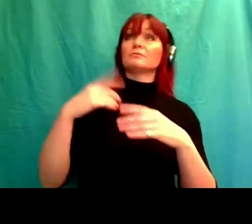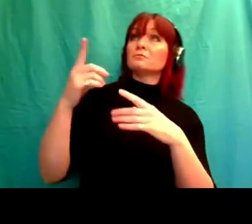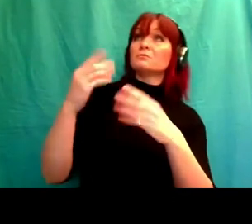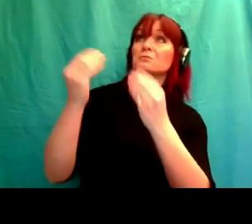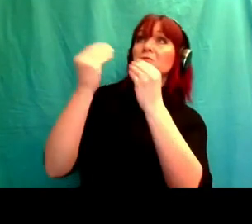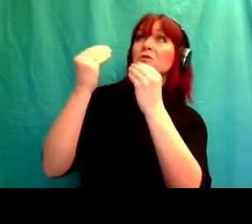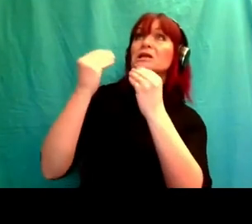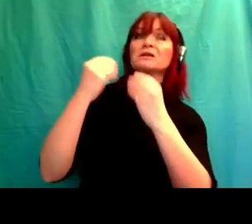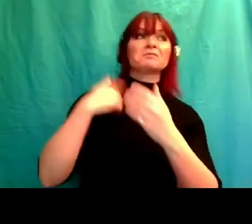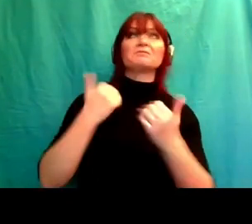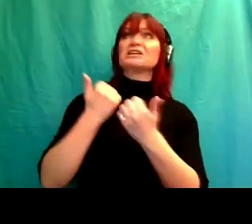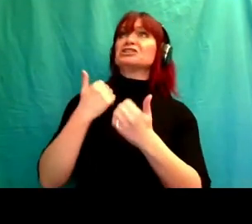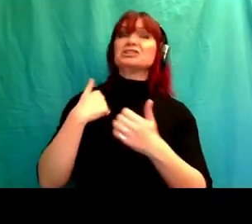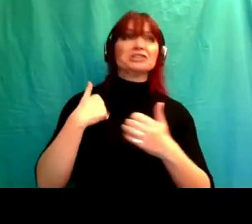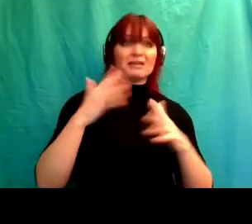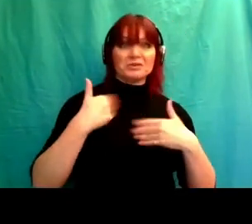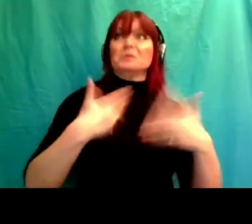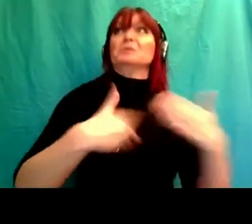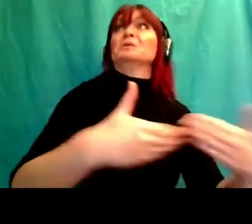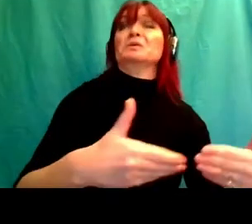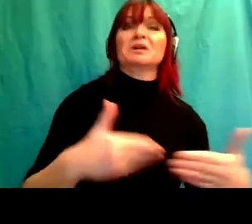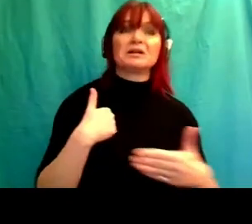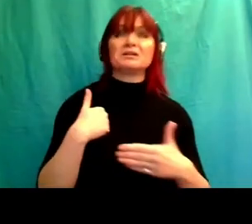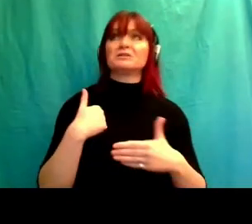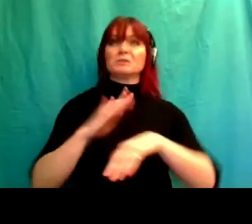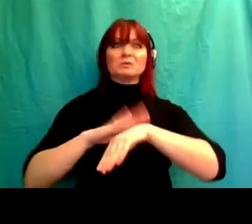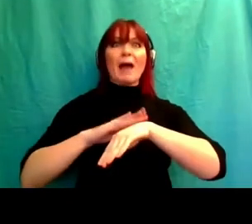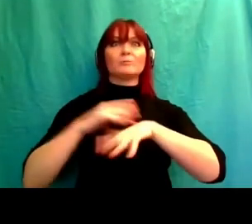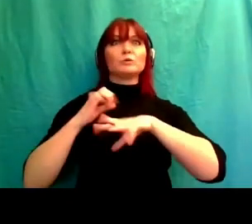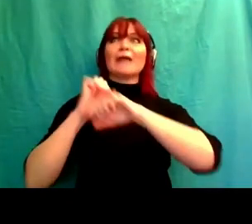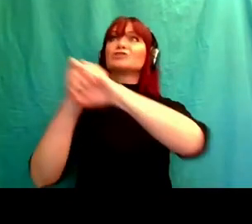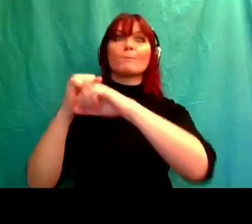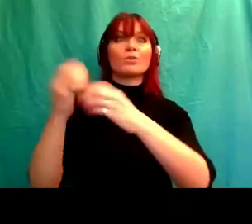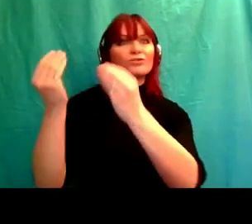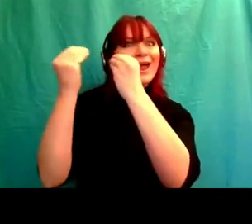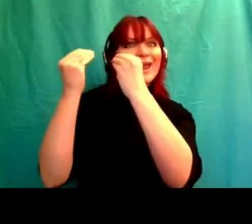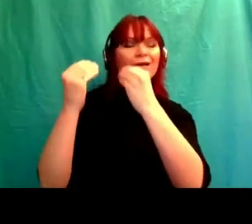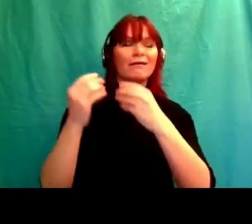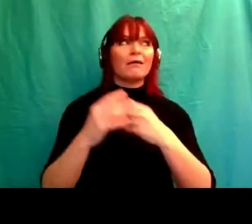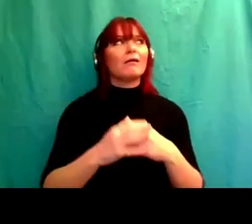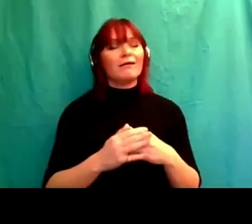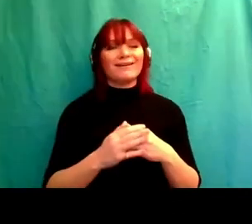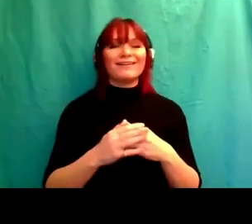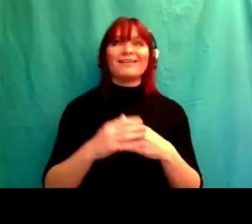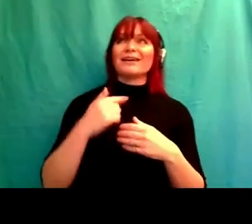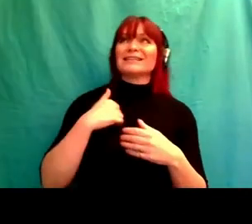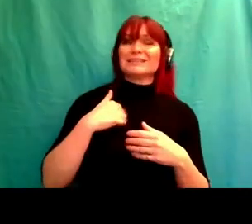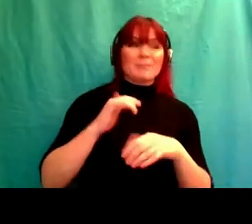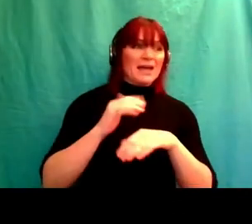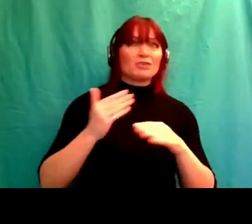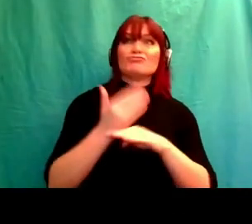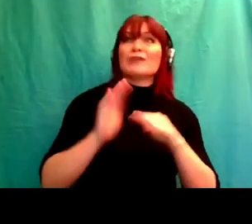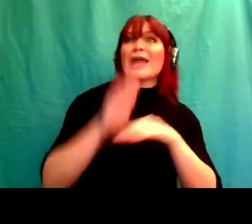this placement. There's no real plan for how I'll make up time. And this is actually the most concentrated time in my career when I'm here to